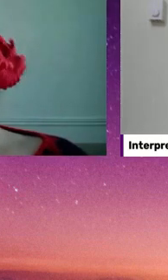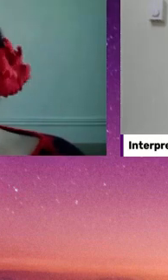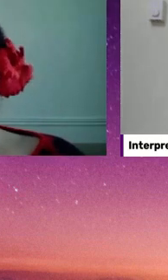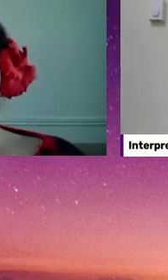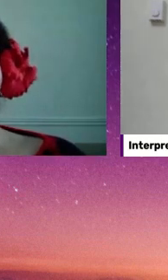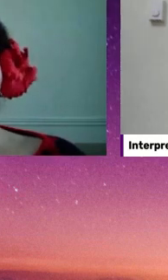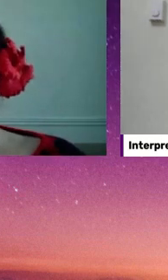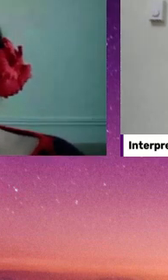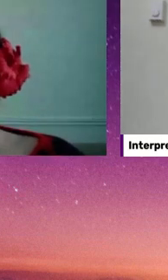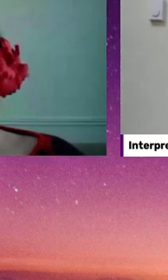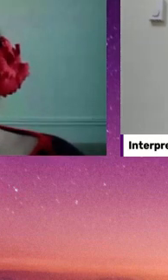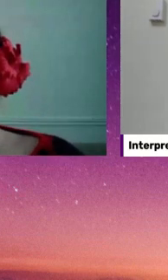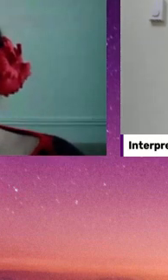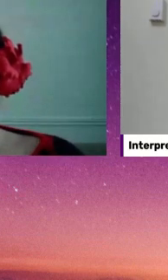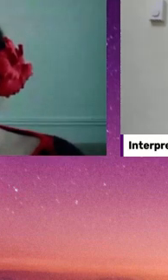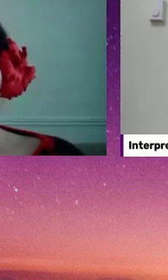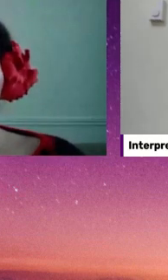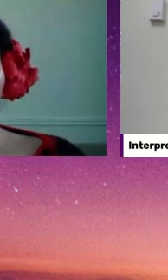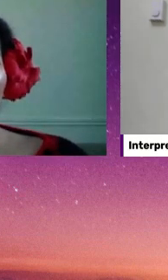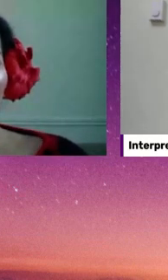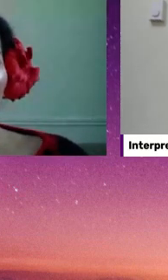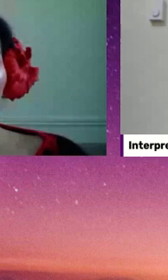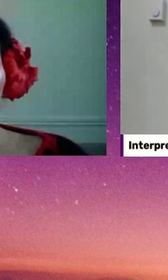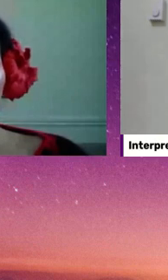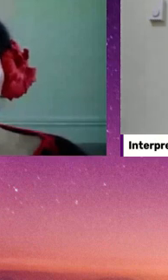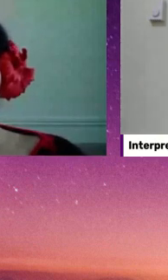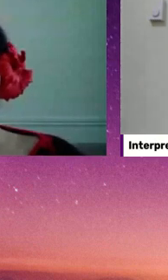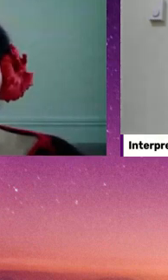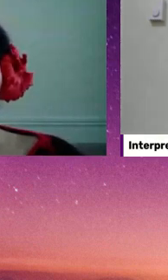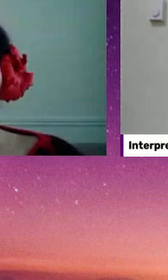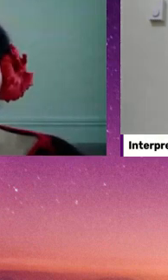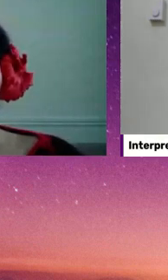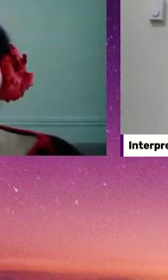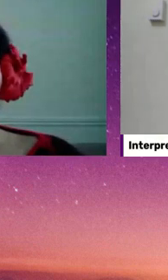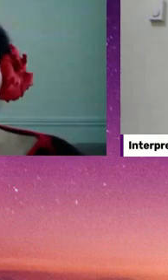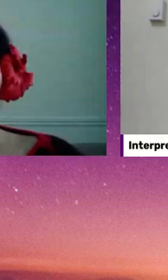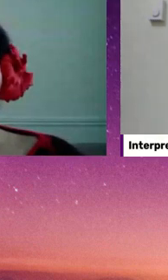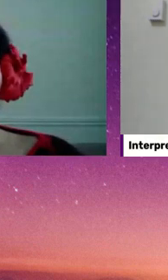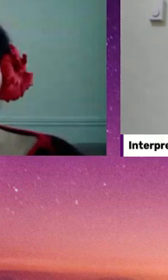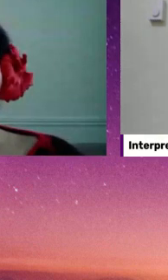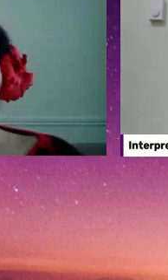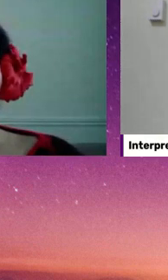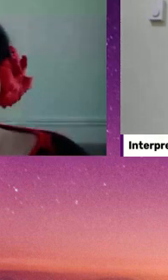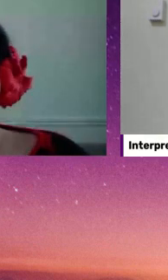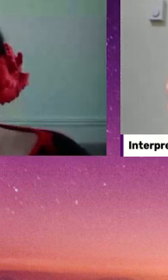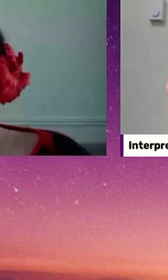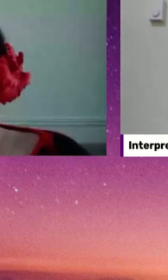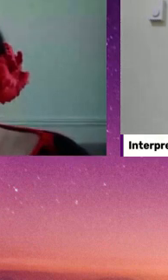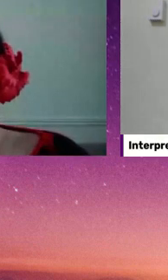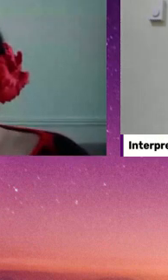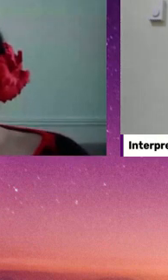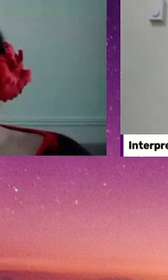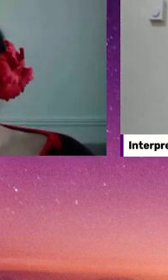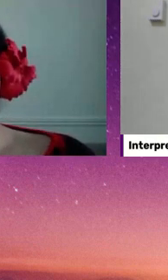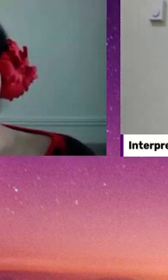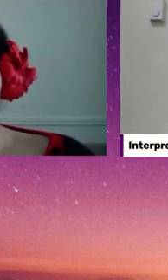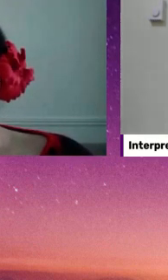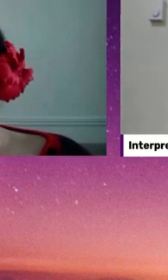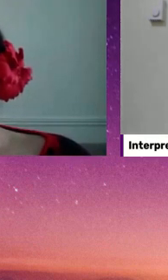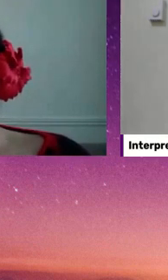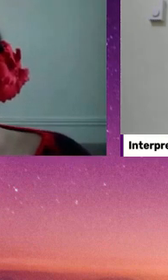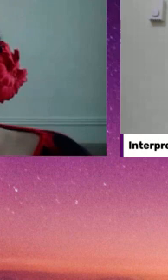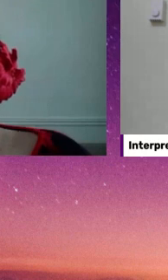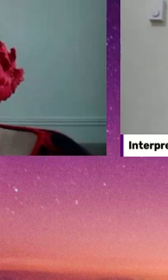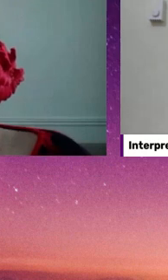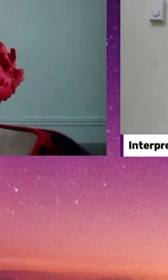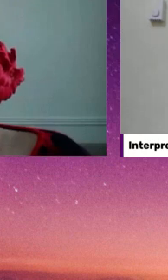in sighting. I usually just stay at home a lot. And I am the programs manager